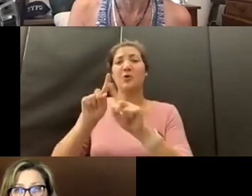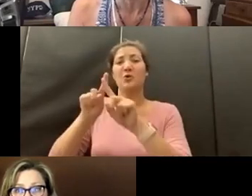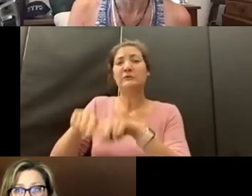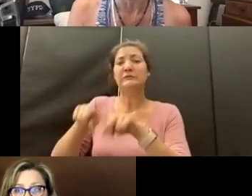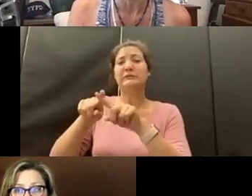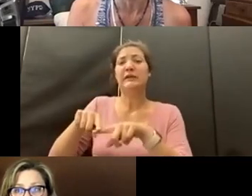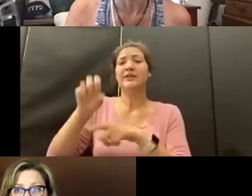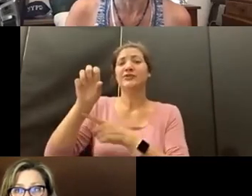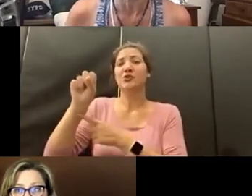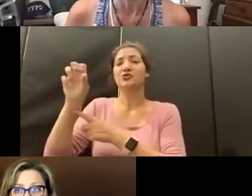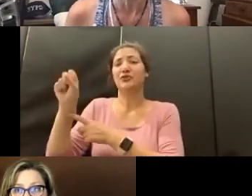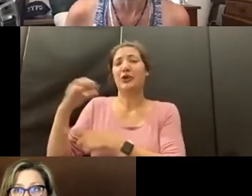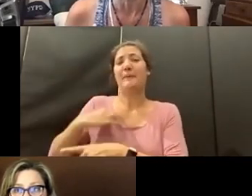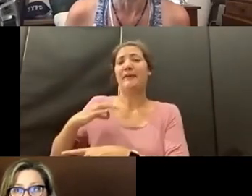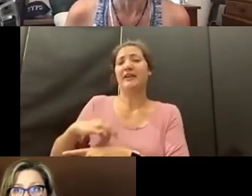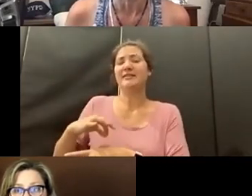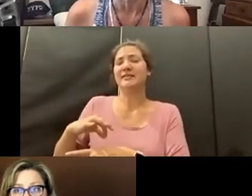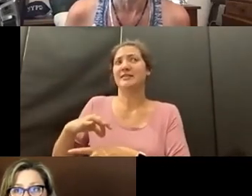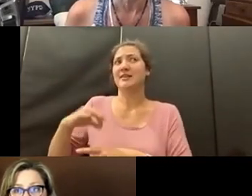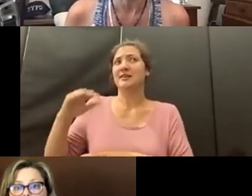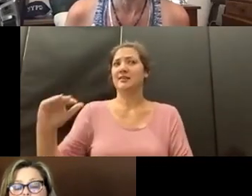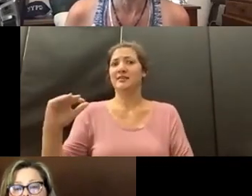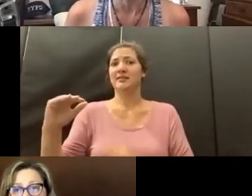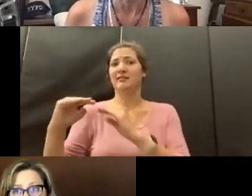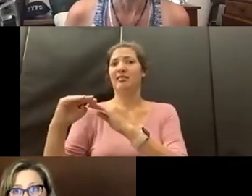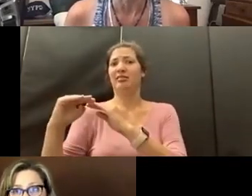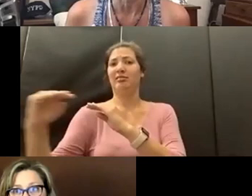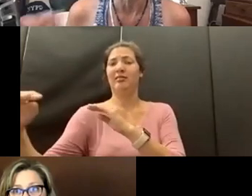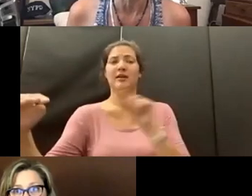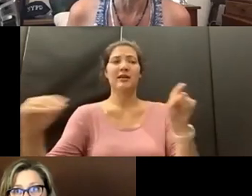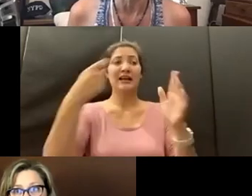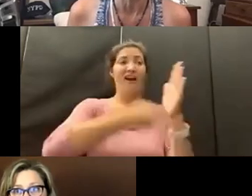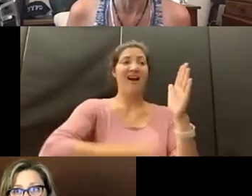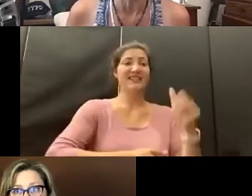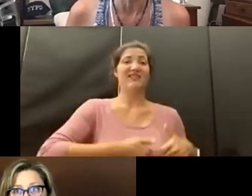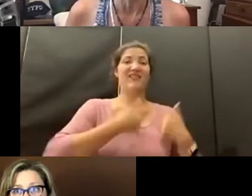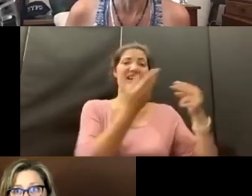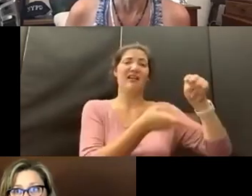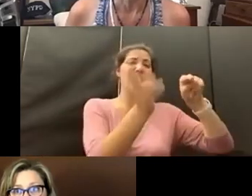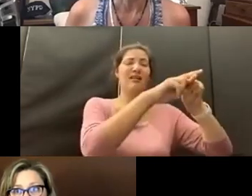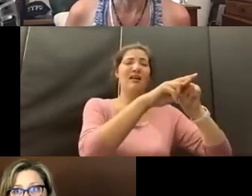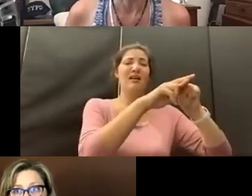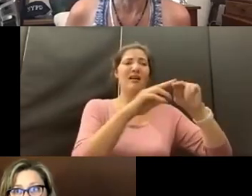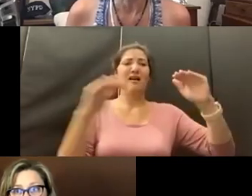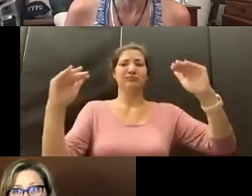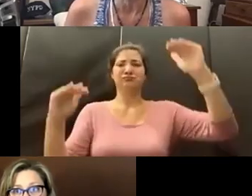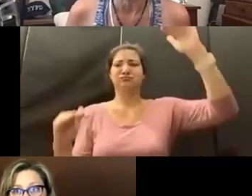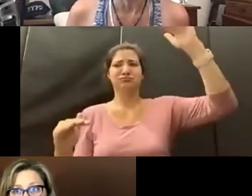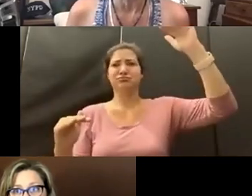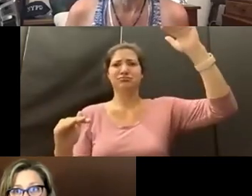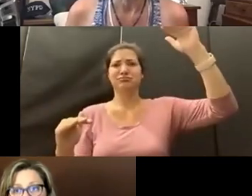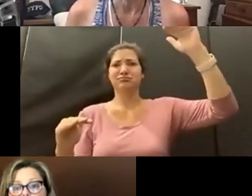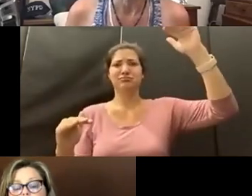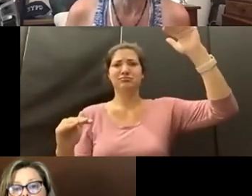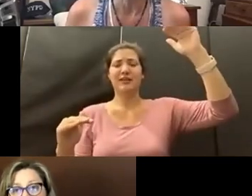the cost of living in our community has skyrocketed. And this is true. And now we know because of COVID, the price of food has gone